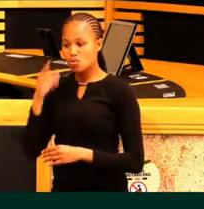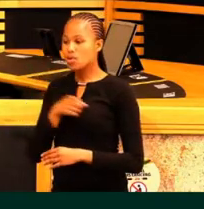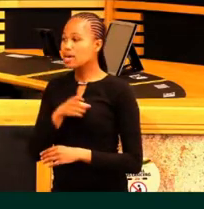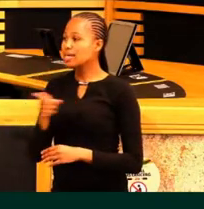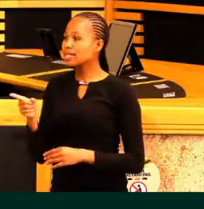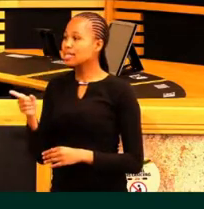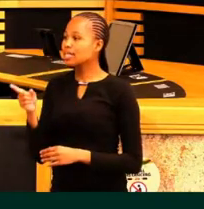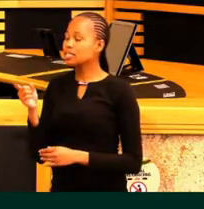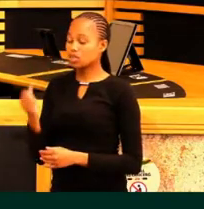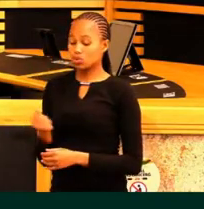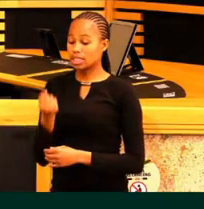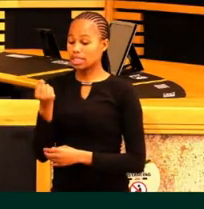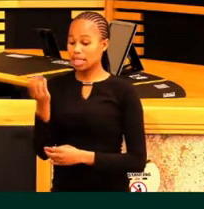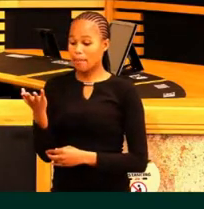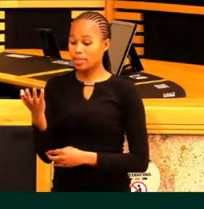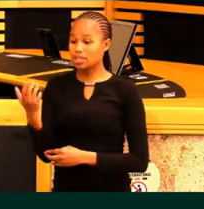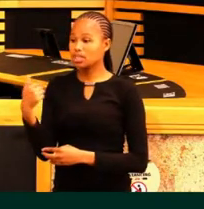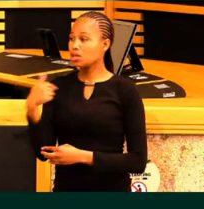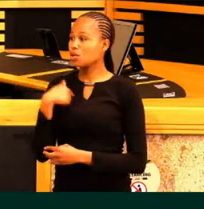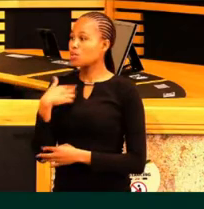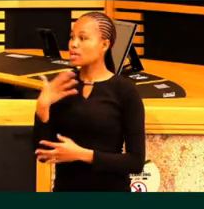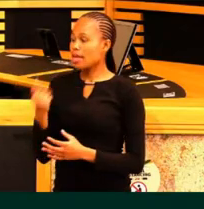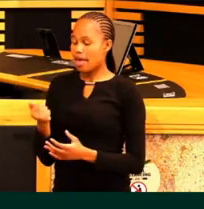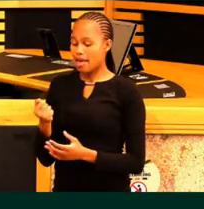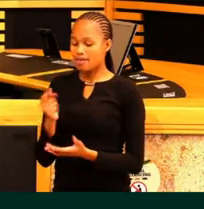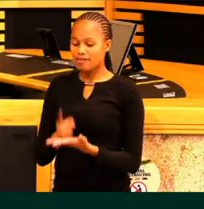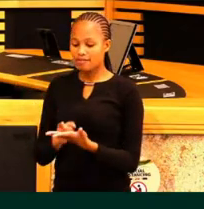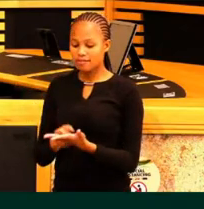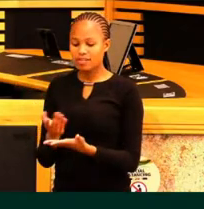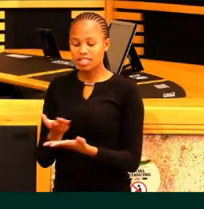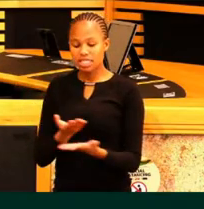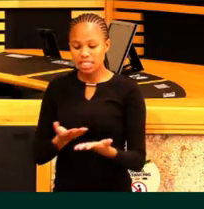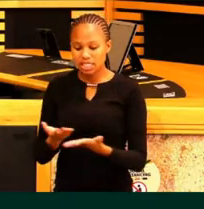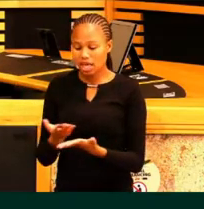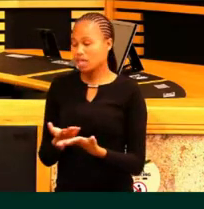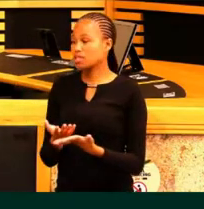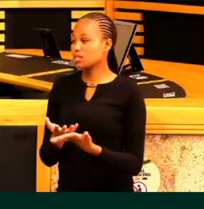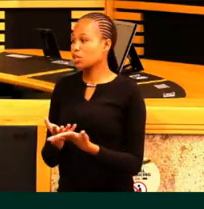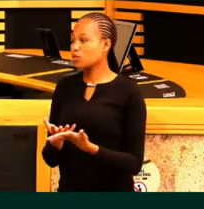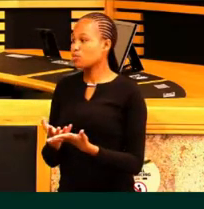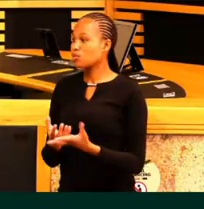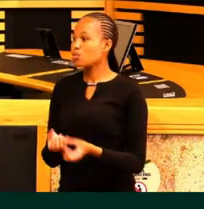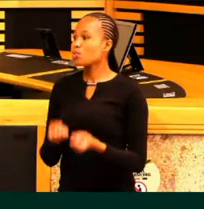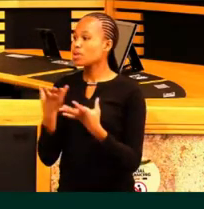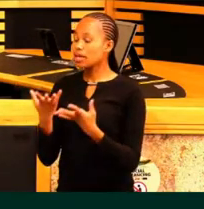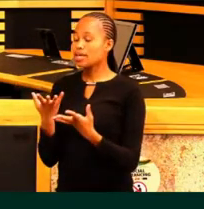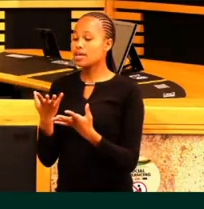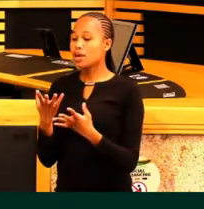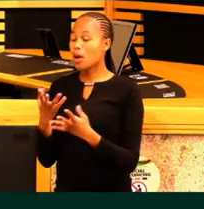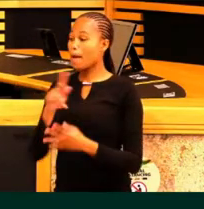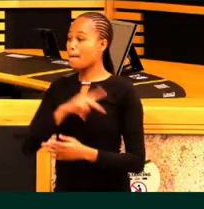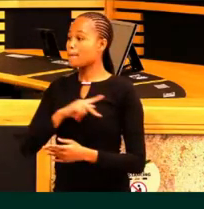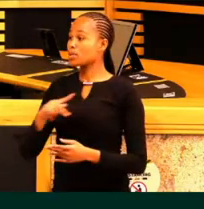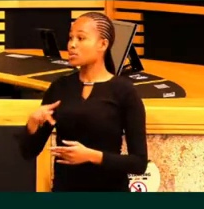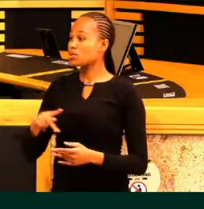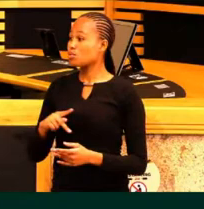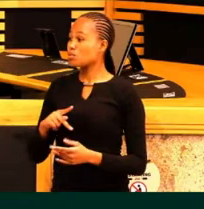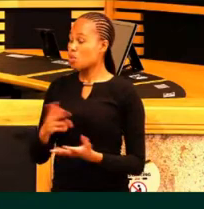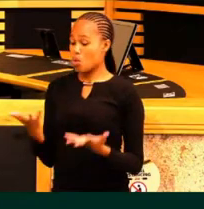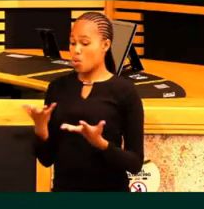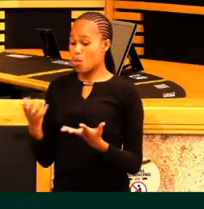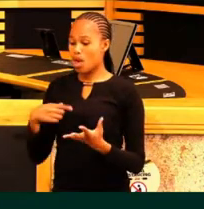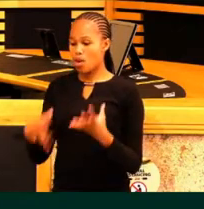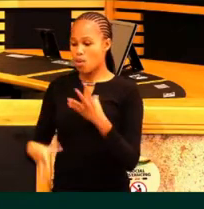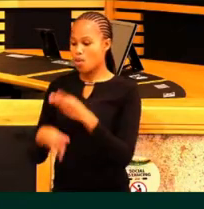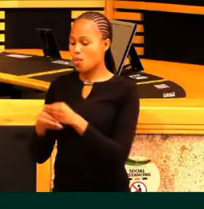inputs and submissions that we had robustly discussed upon that of course would cover the national strategic plan Premiere upper corner we